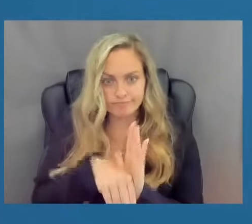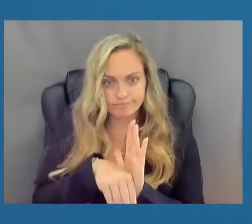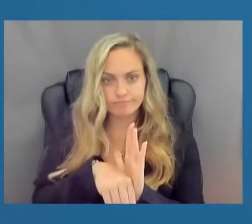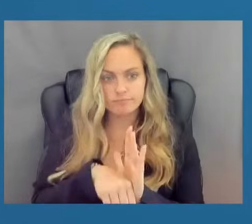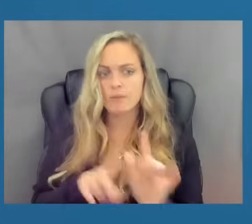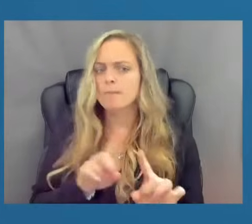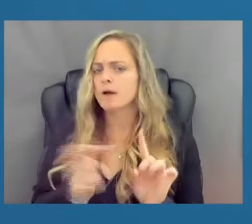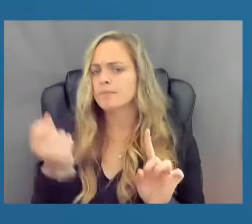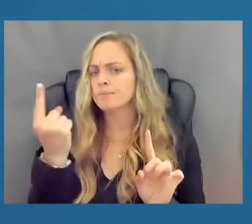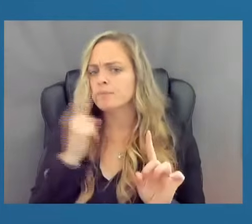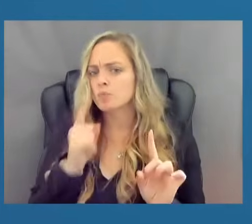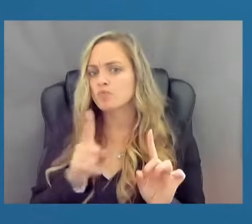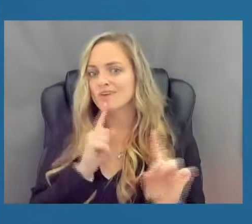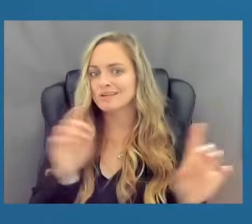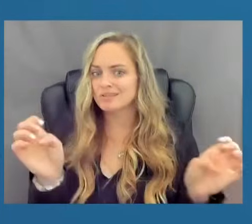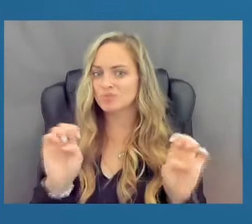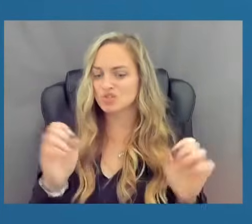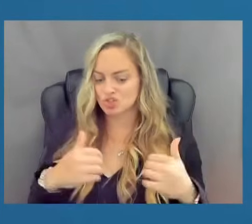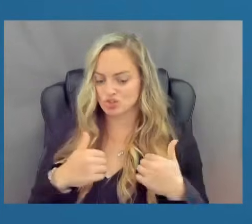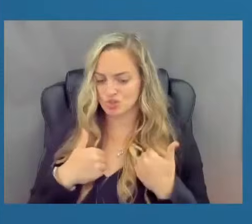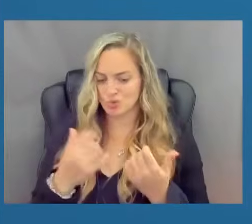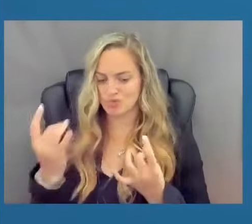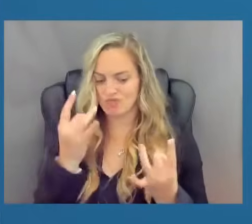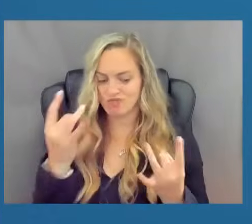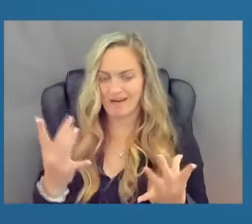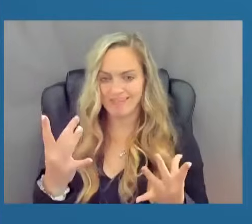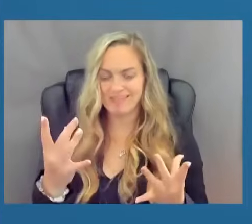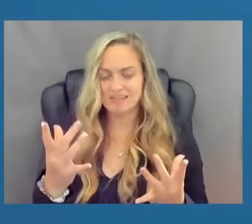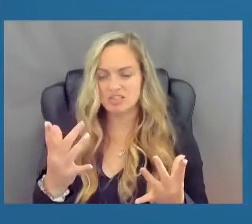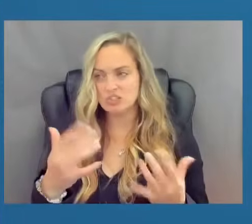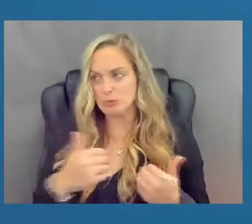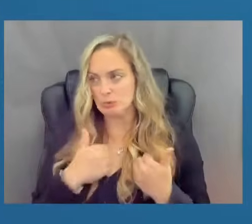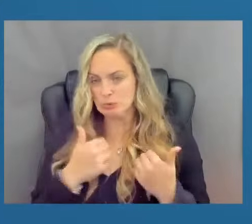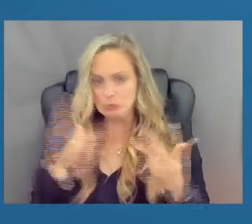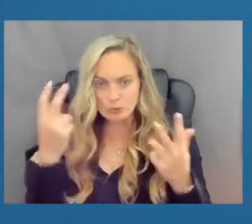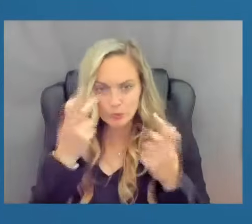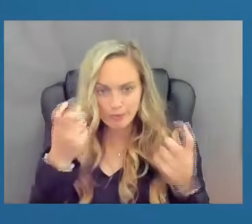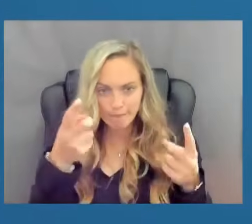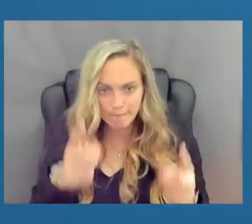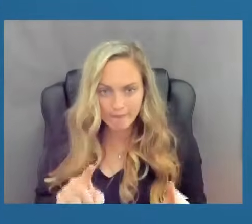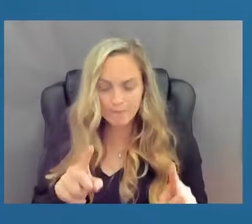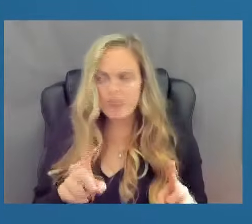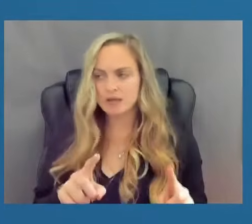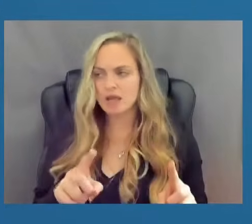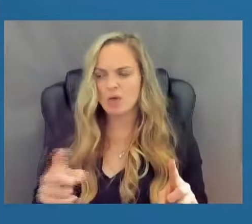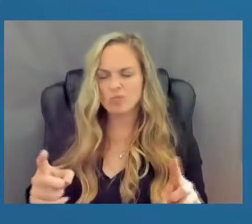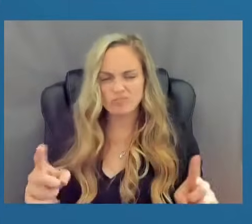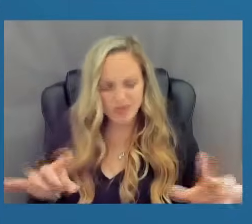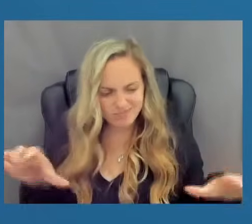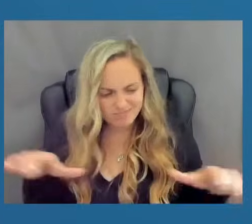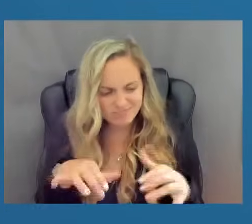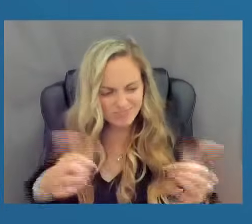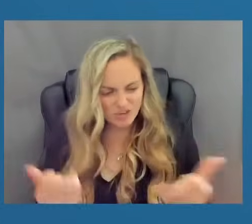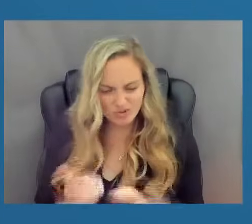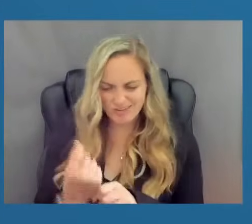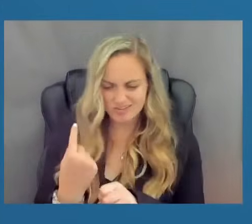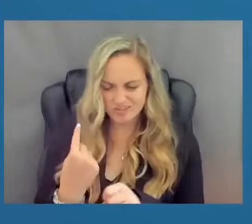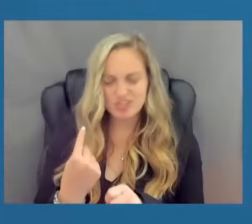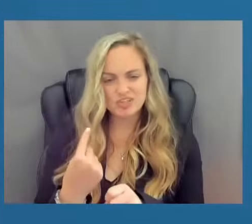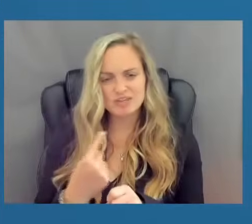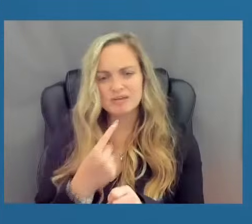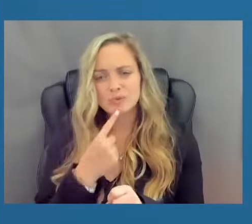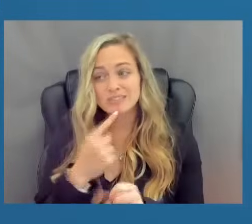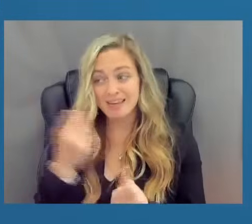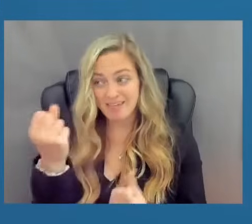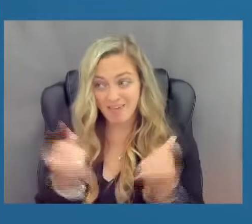real crisis of youth violence and youth crime when I came here a year ago and gathered everyone. And we said that car